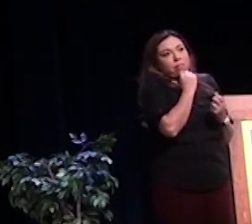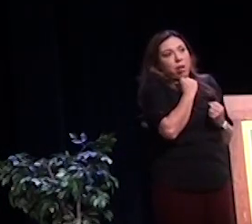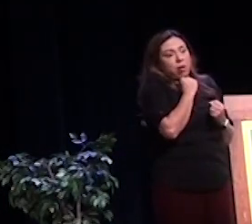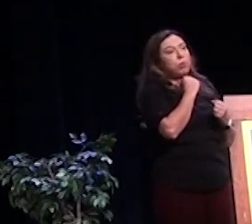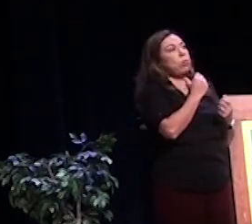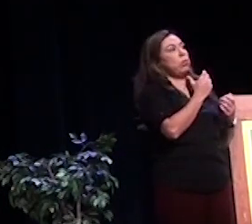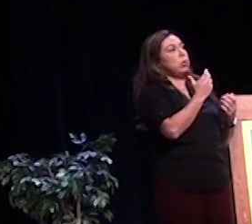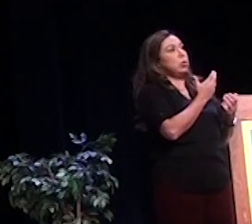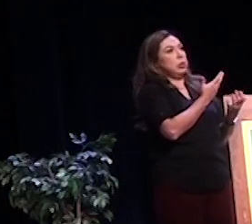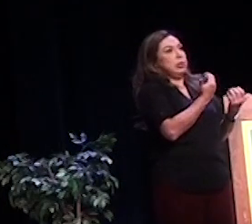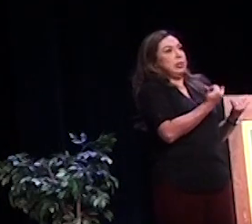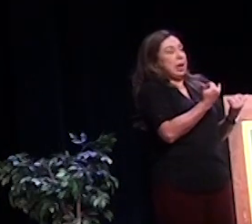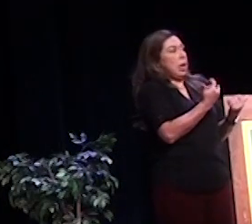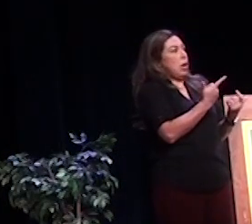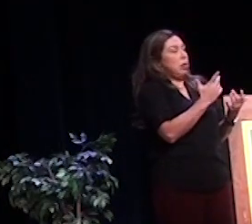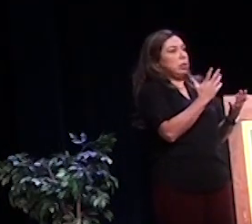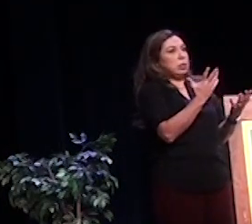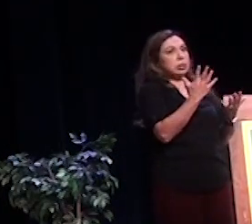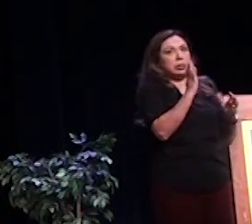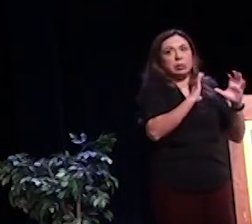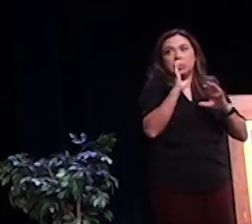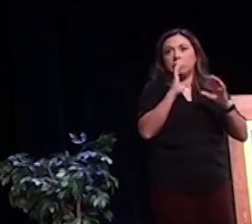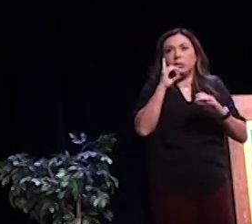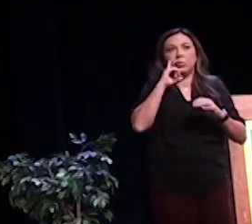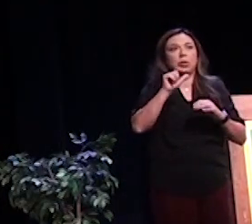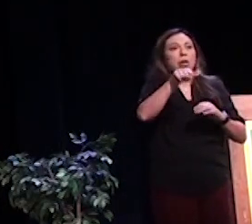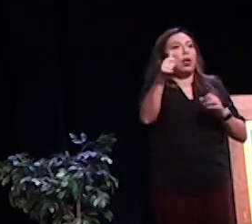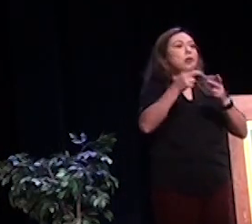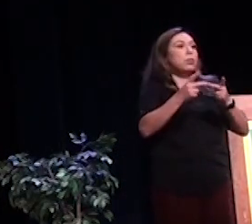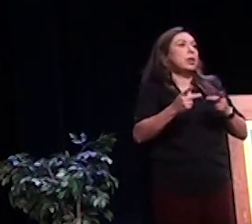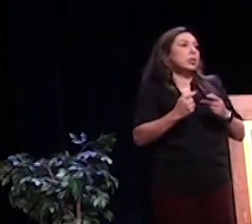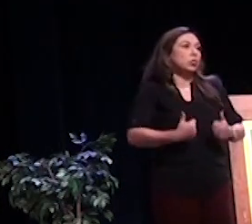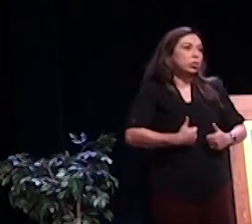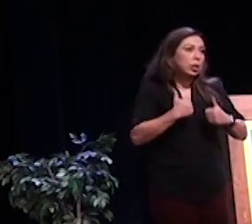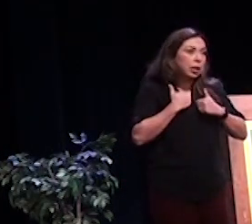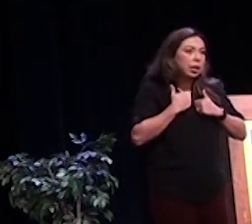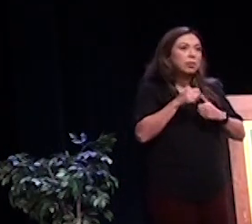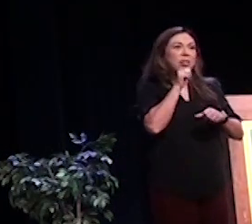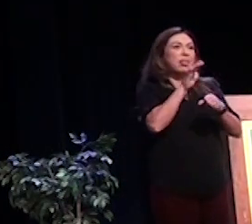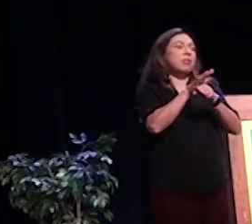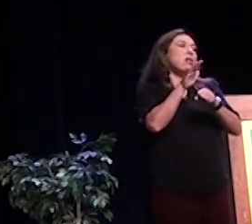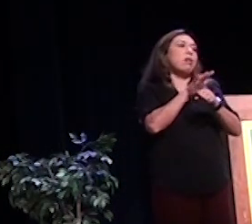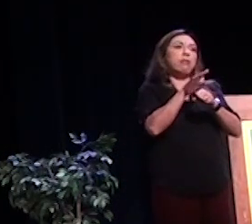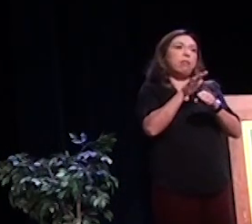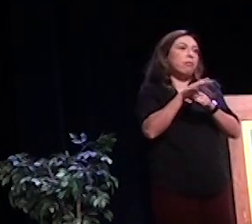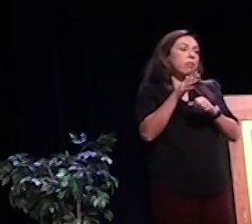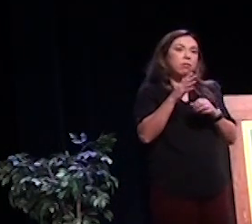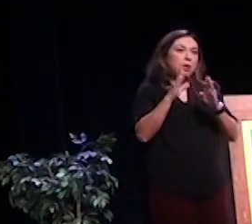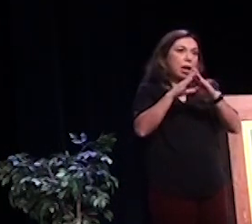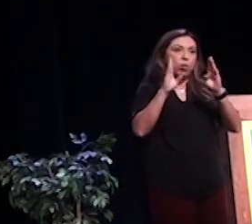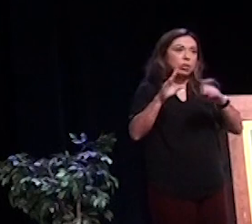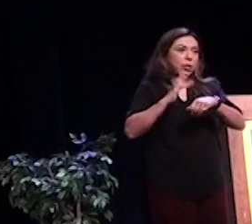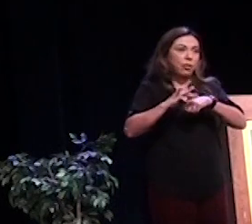they're left trying to scramble or trying to find a different place to live, and there's not enough housing to go with.